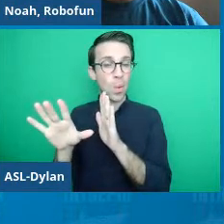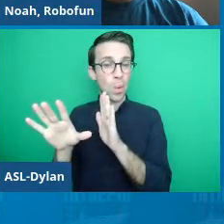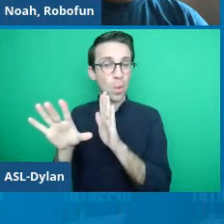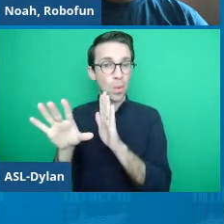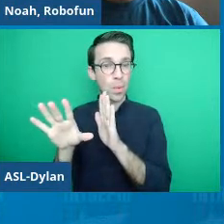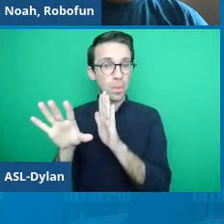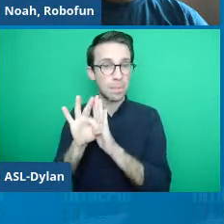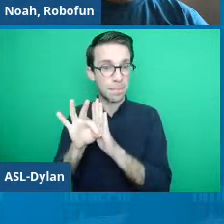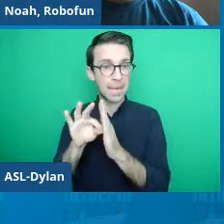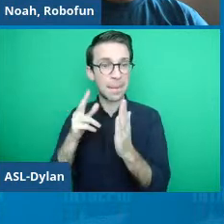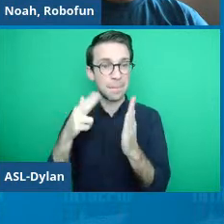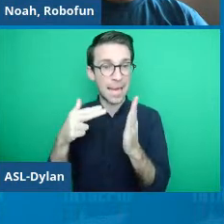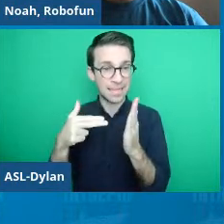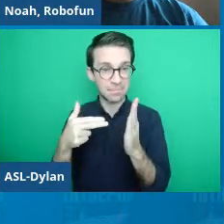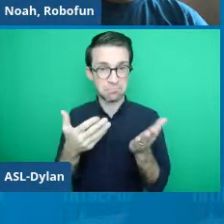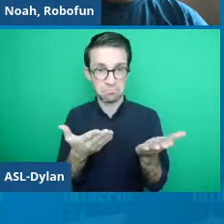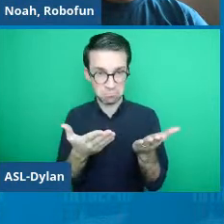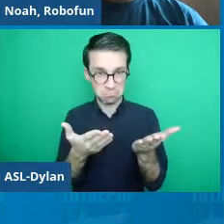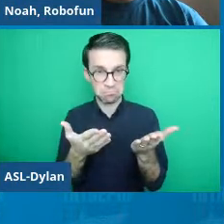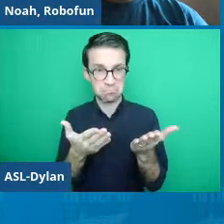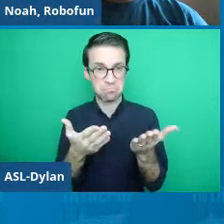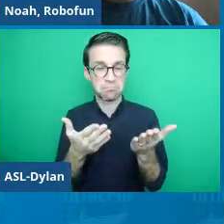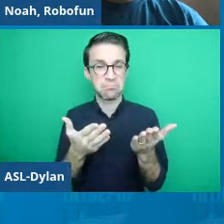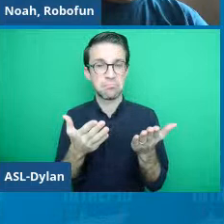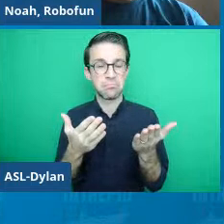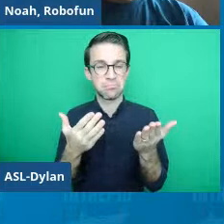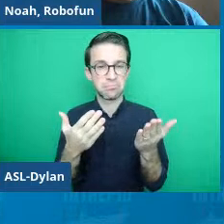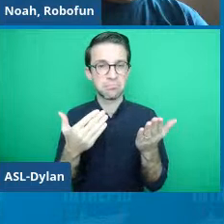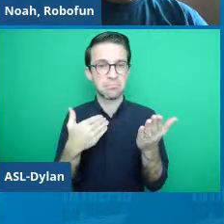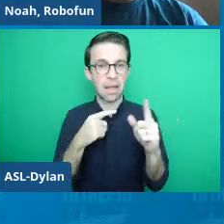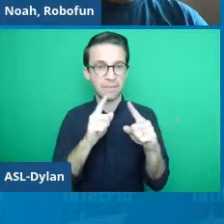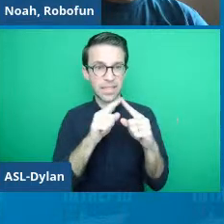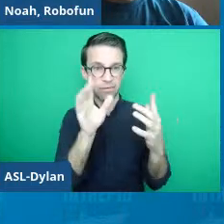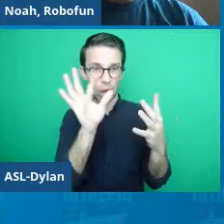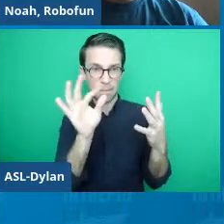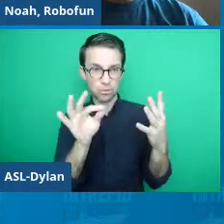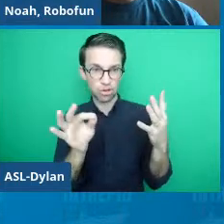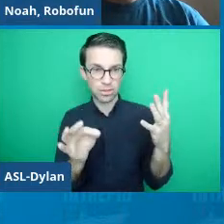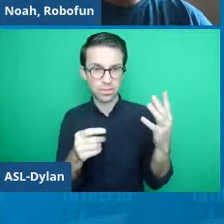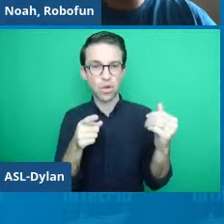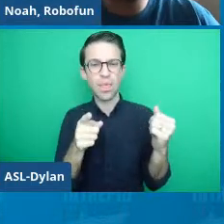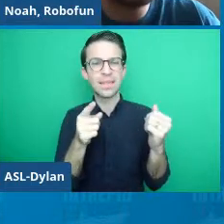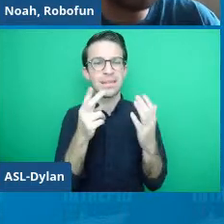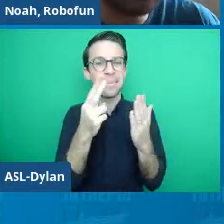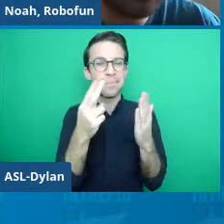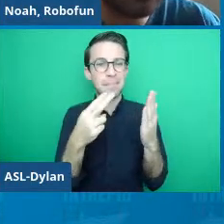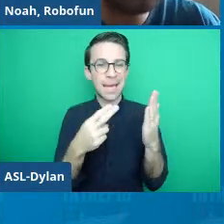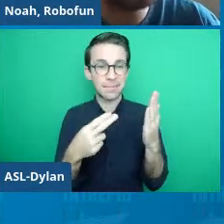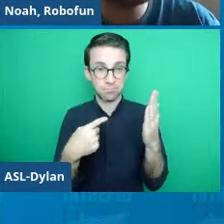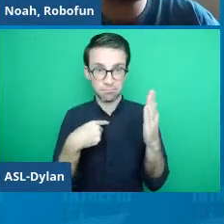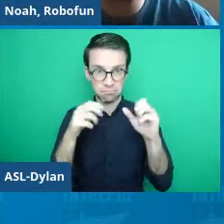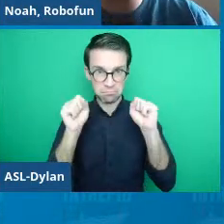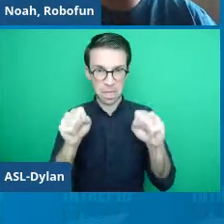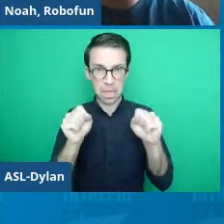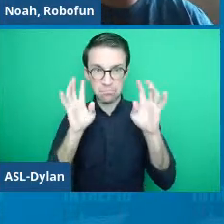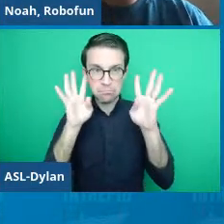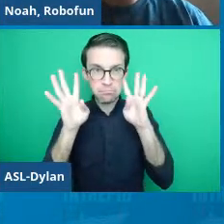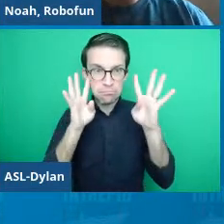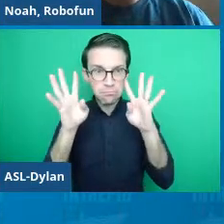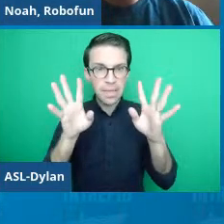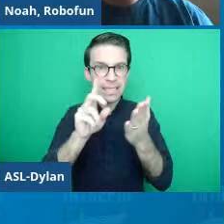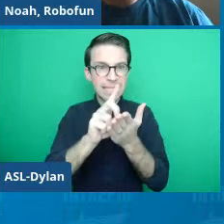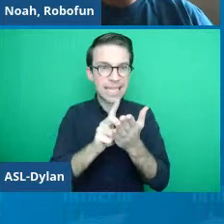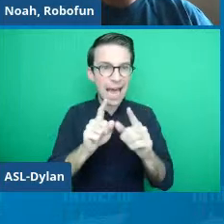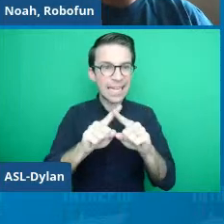that, this appears over here, and this is what's called a paint editor where I can design my character. Now,